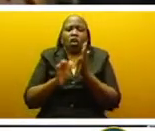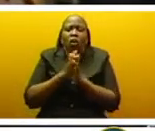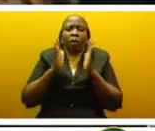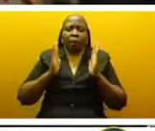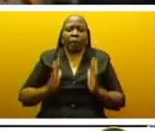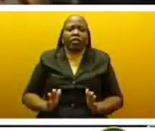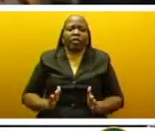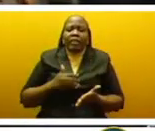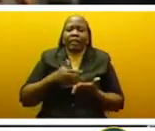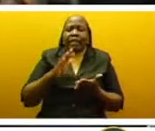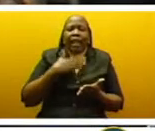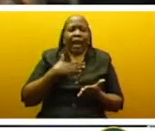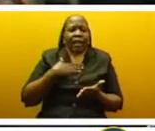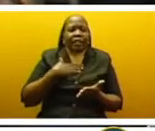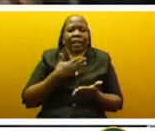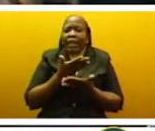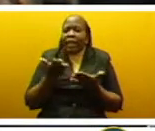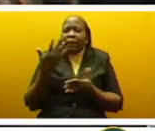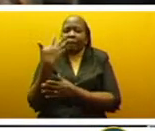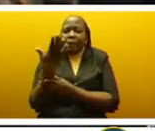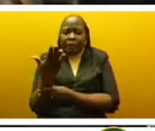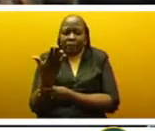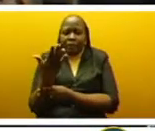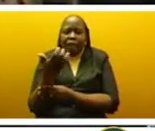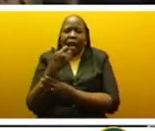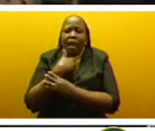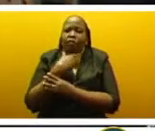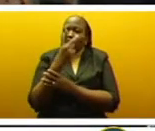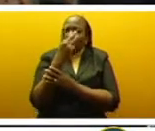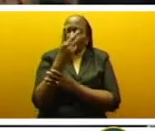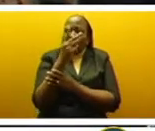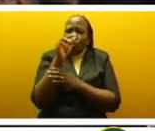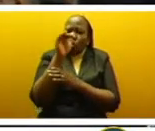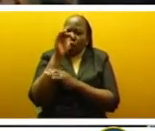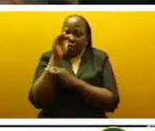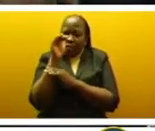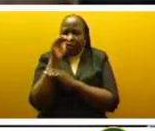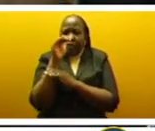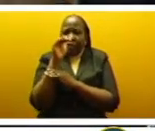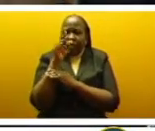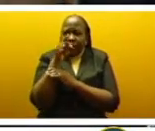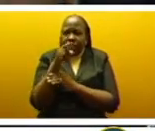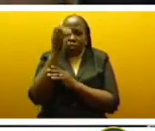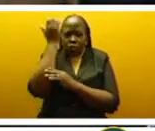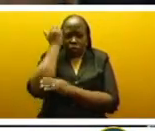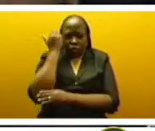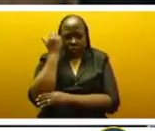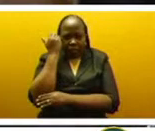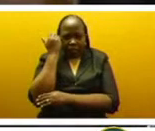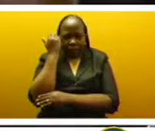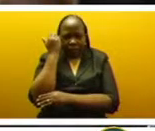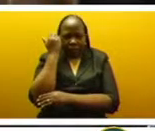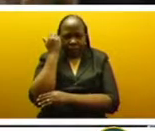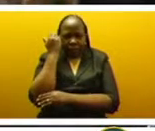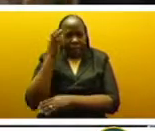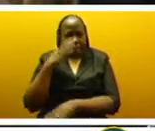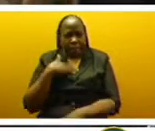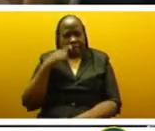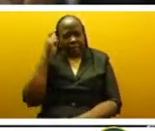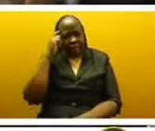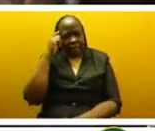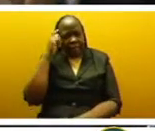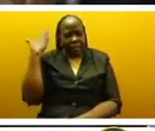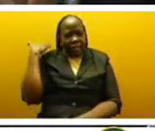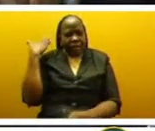sign. I have two requests from this court, as I have said, and this was what I was thinking of last